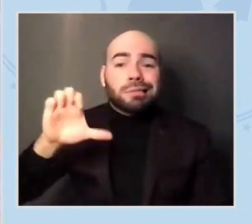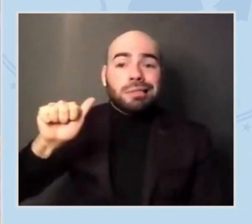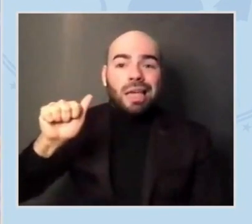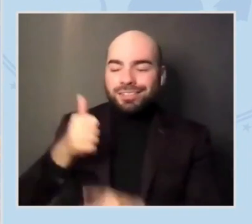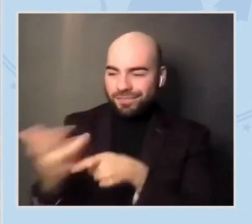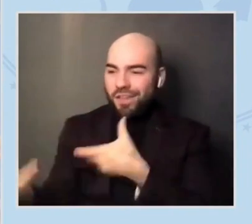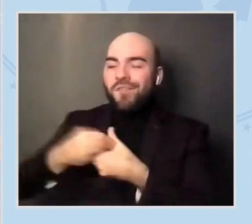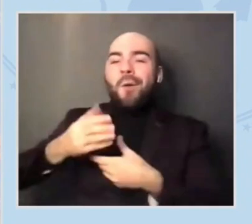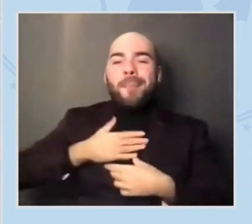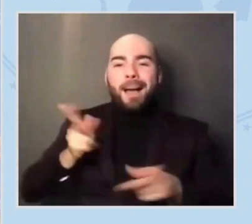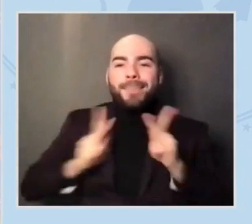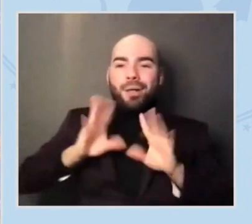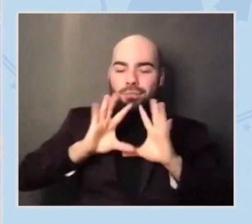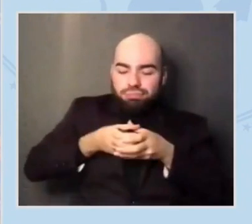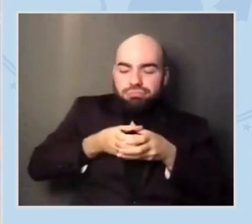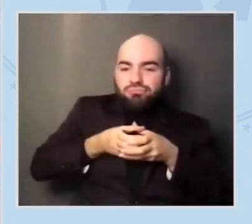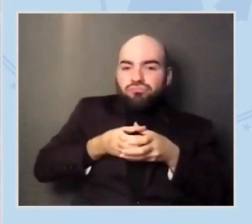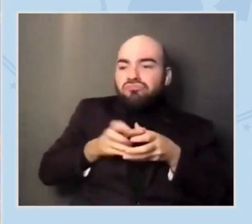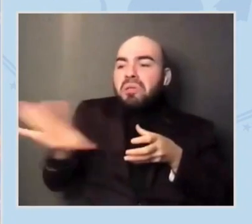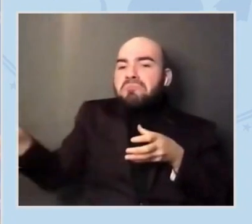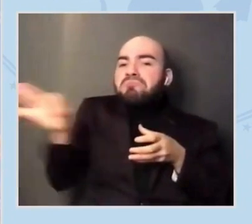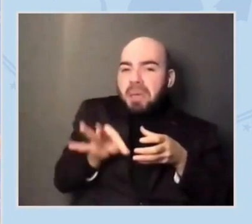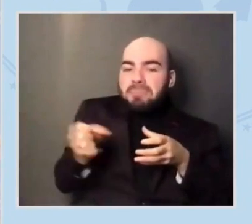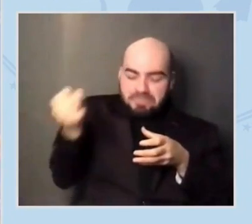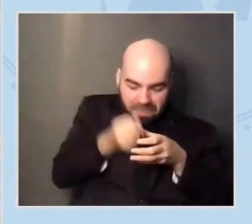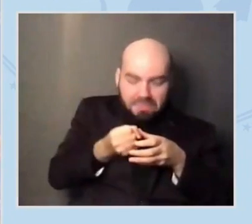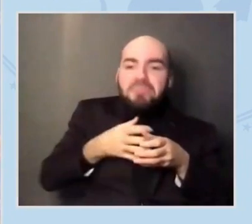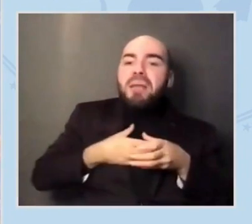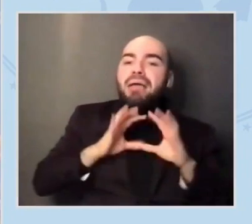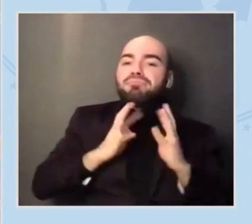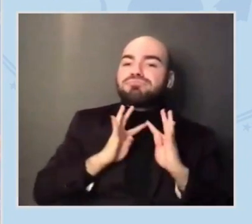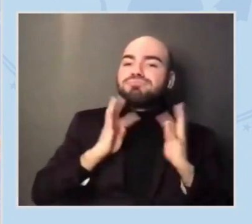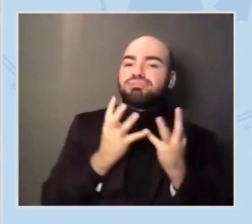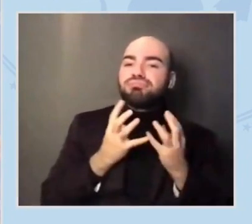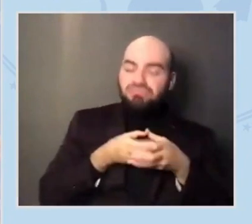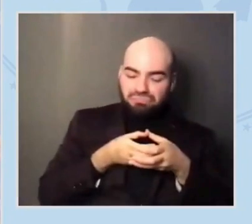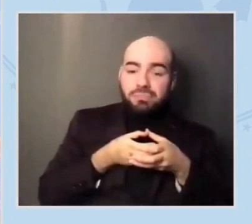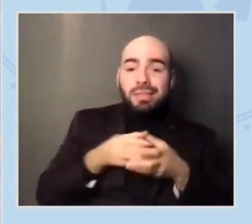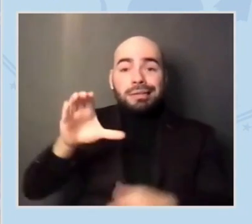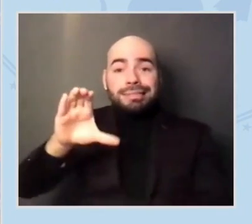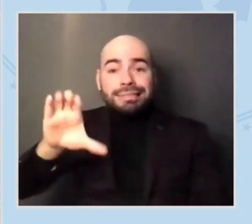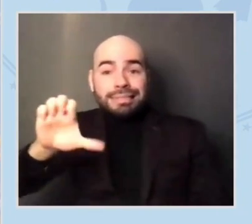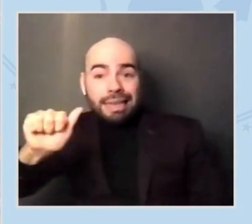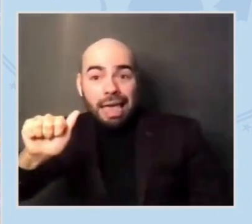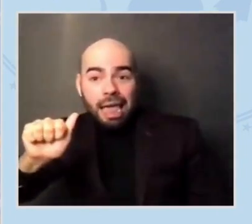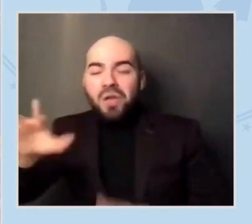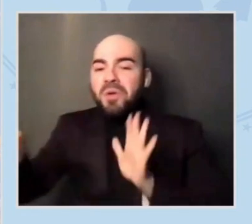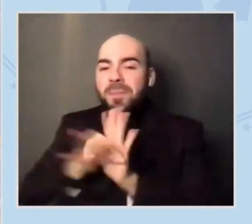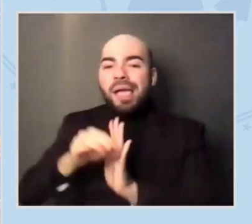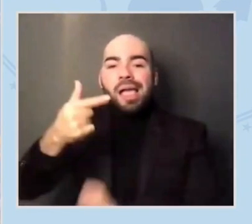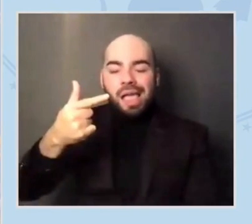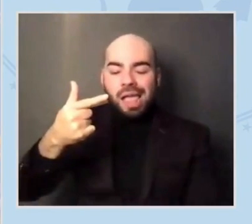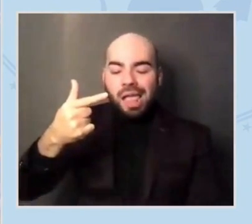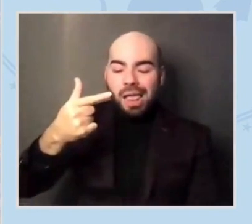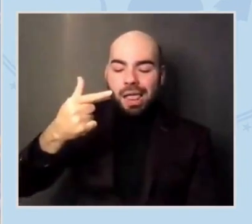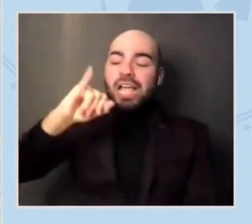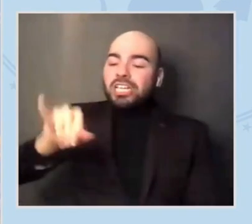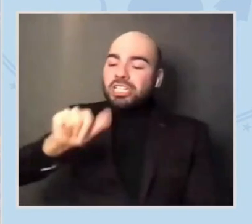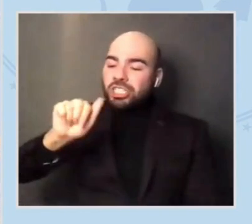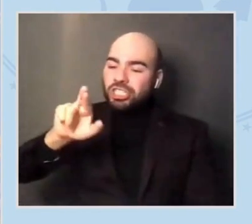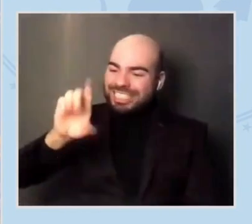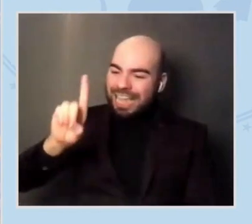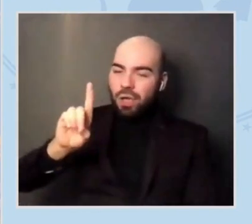well. As a member of the Council of Economic Advisors, we also appoint Jared Bernstein, an old friend who's been with me a long